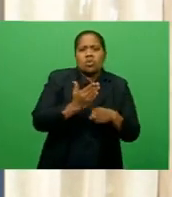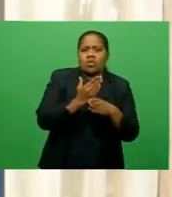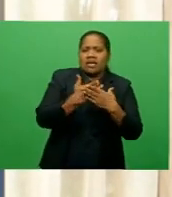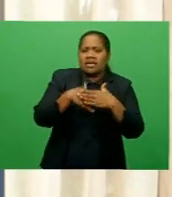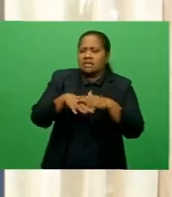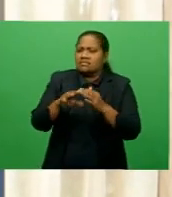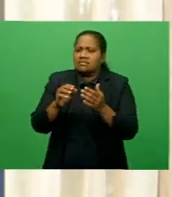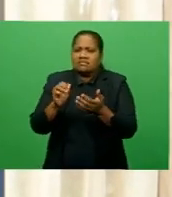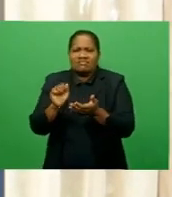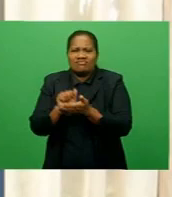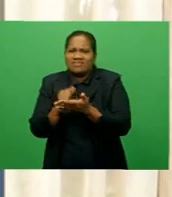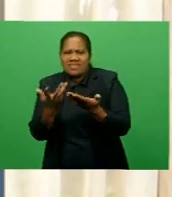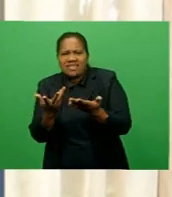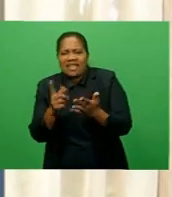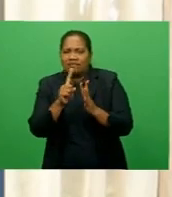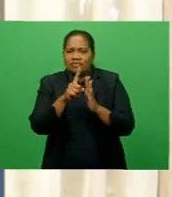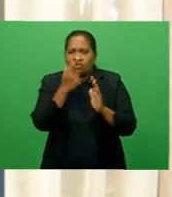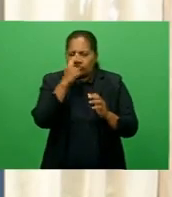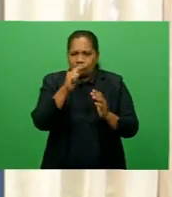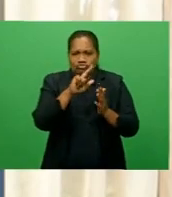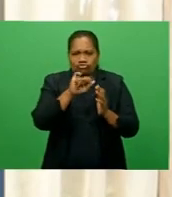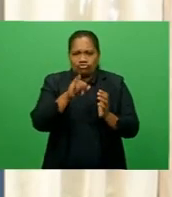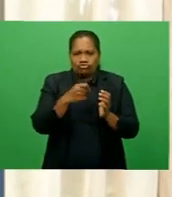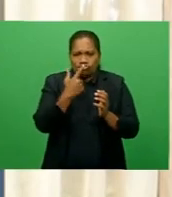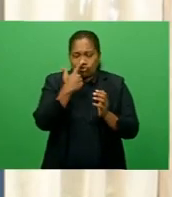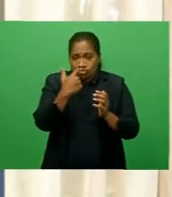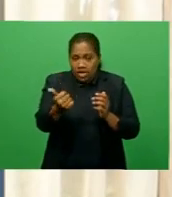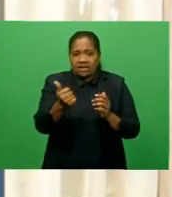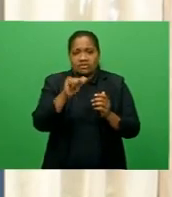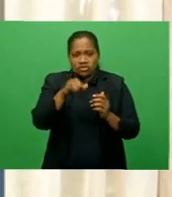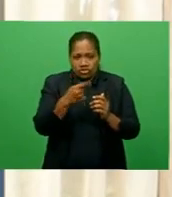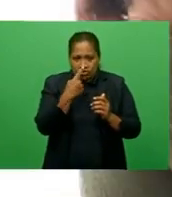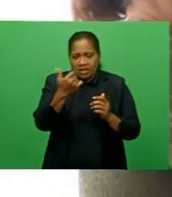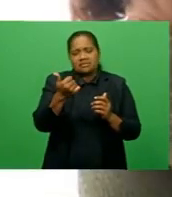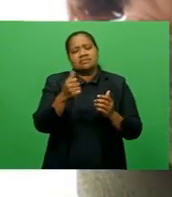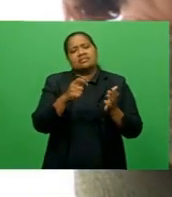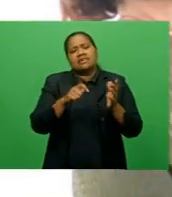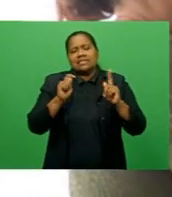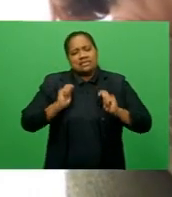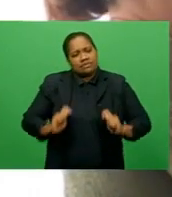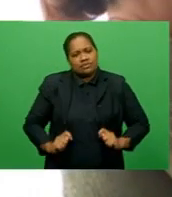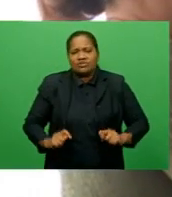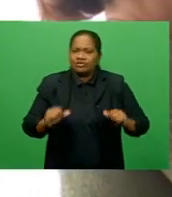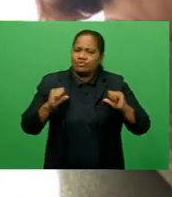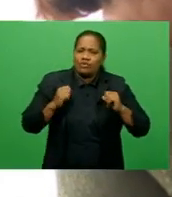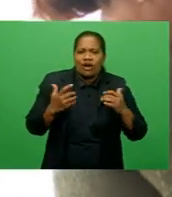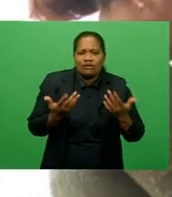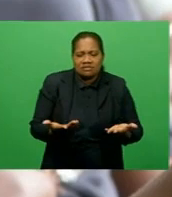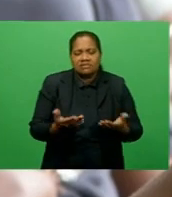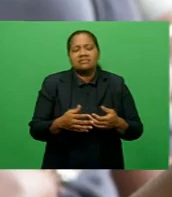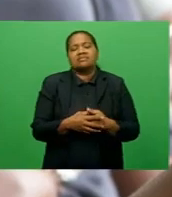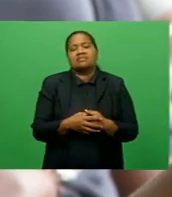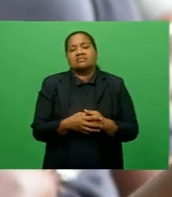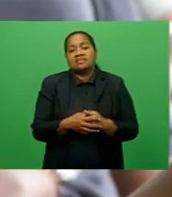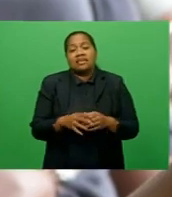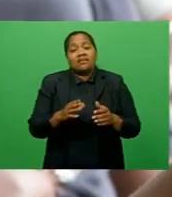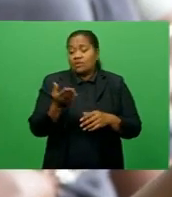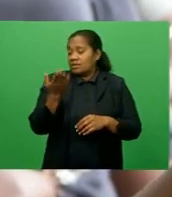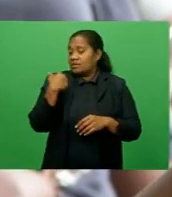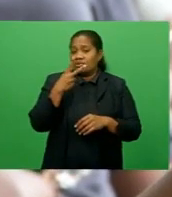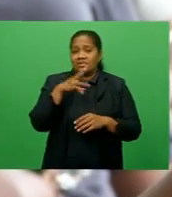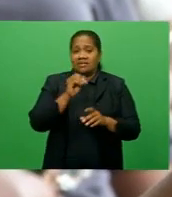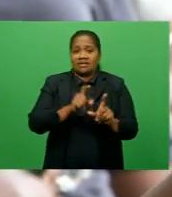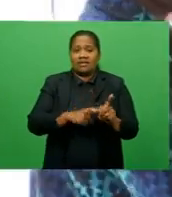stores such as Jack's, Tapu's, Proud's as skincare specialists. For the past 20 years, the Academy